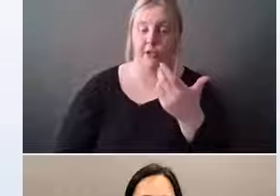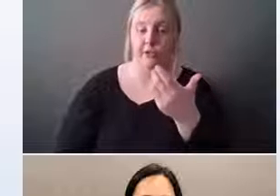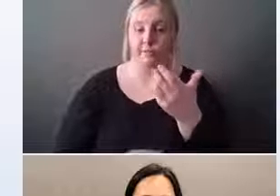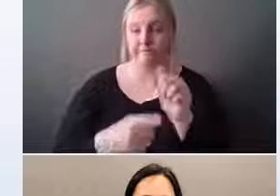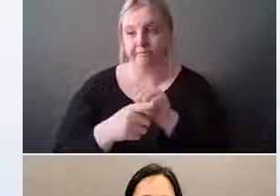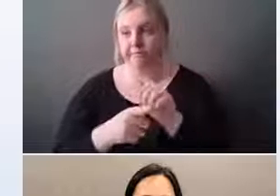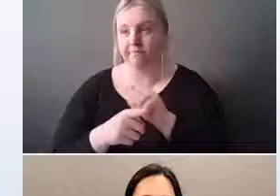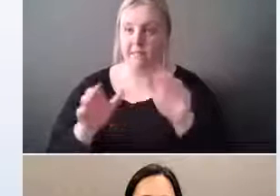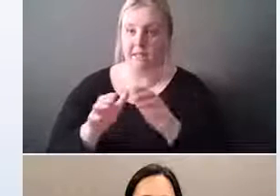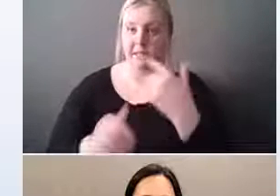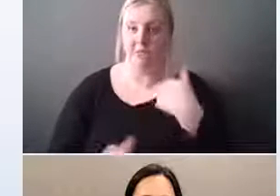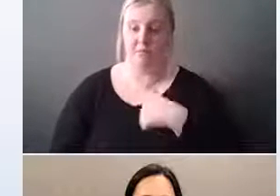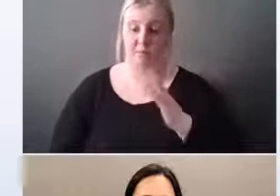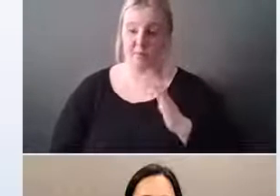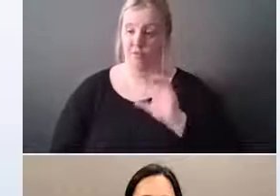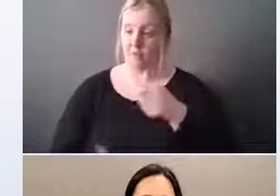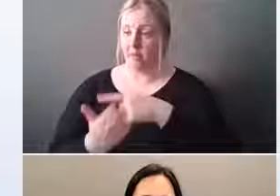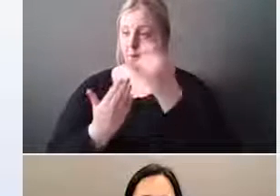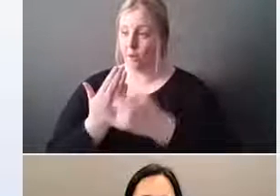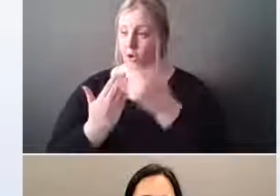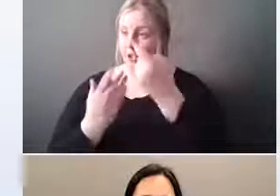previous bullying projects.